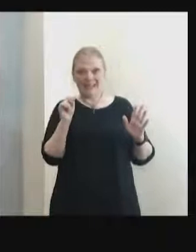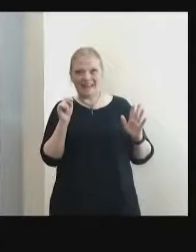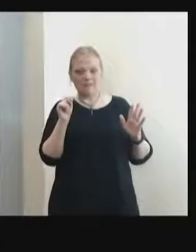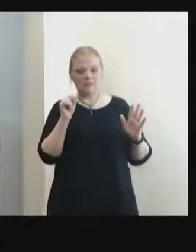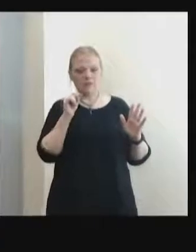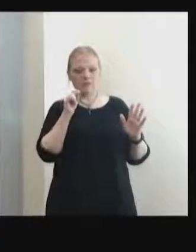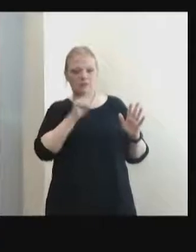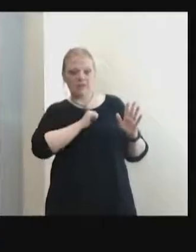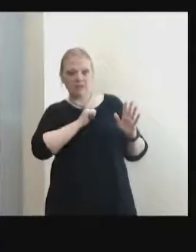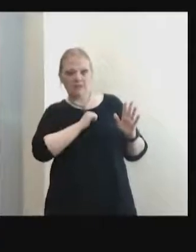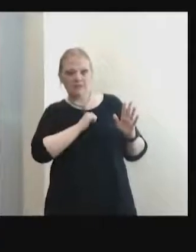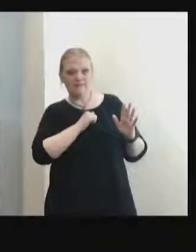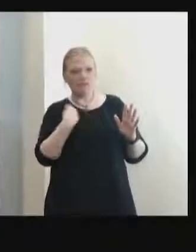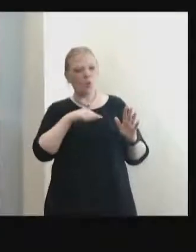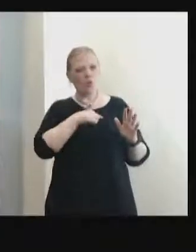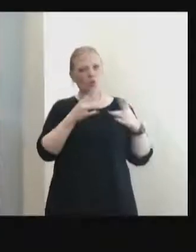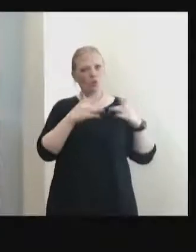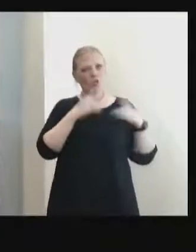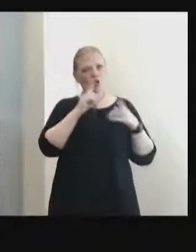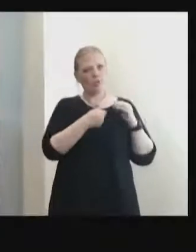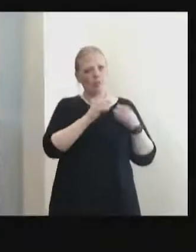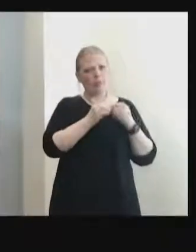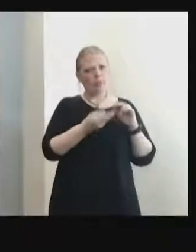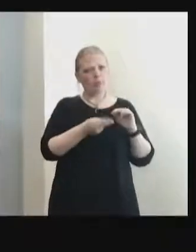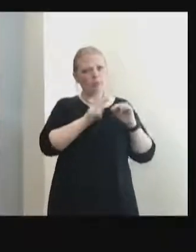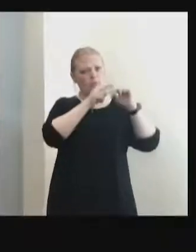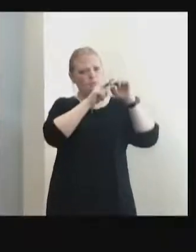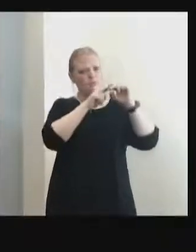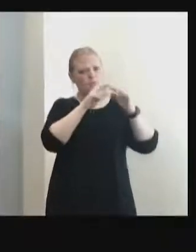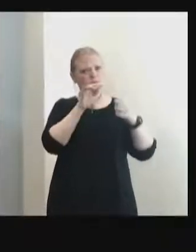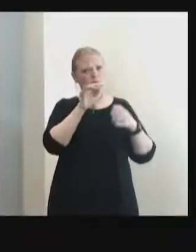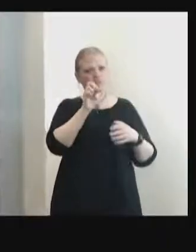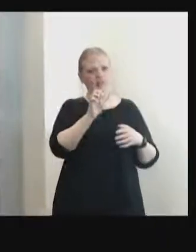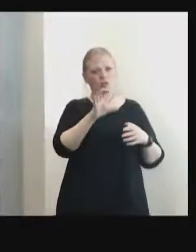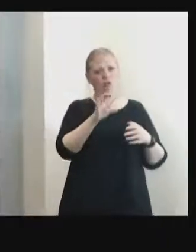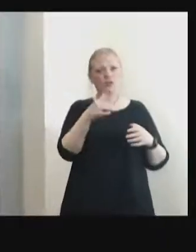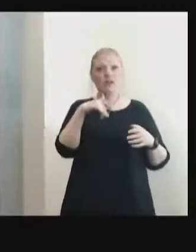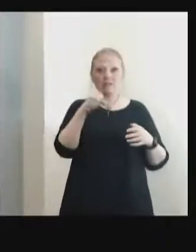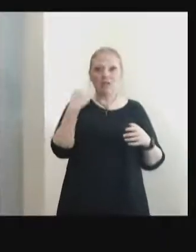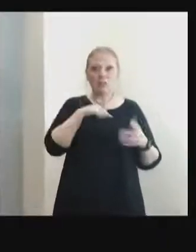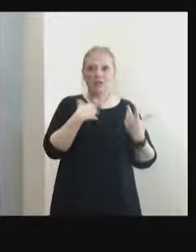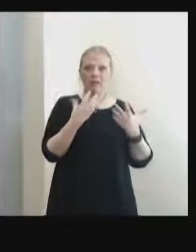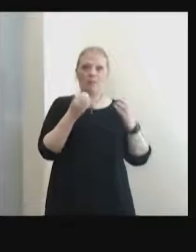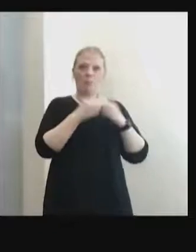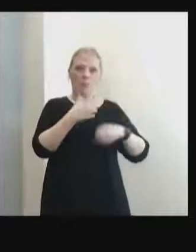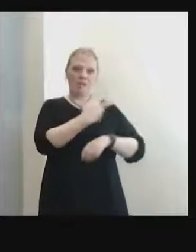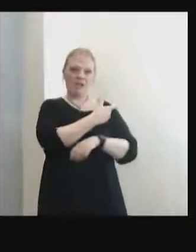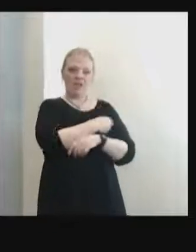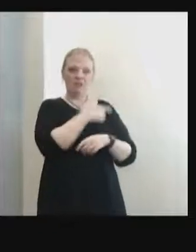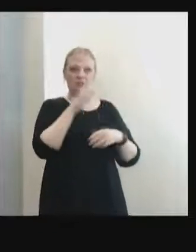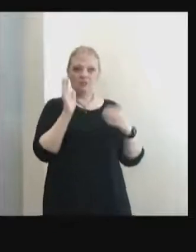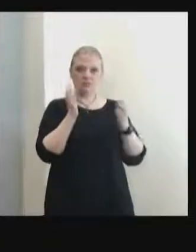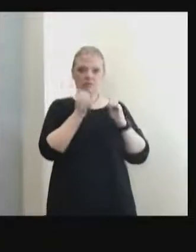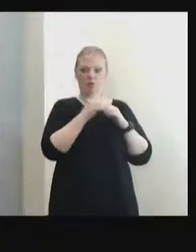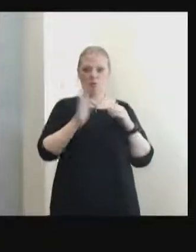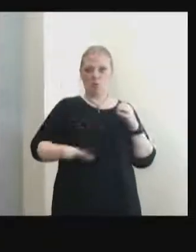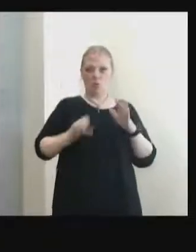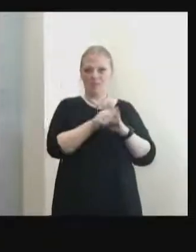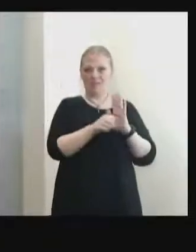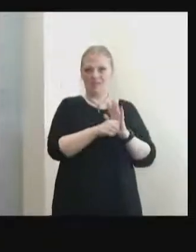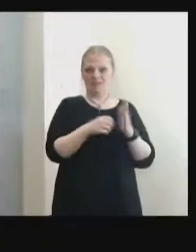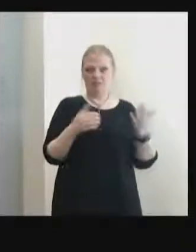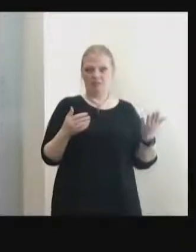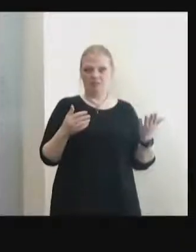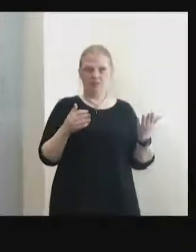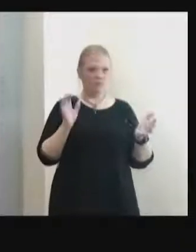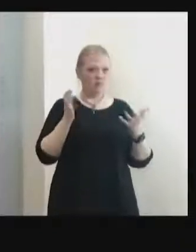we're concerned about these rising numbers in Erie County. We have a higher vaccination rate than the rest of New York State. That is true. We actually have a higher vaccination